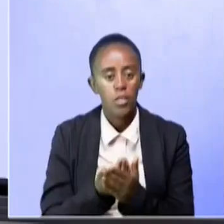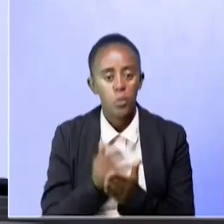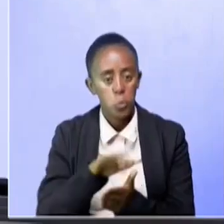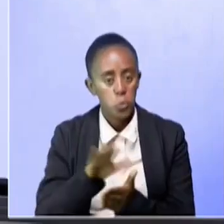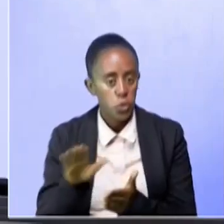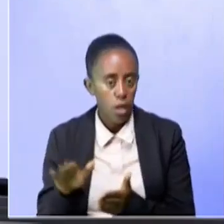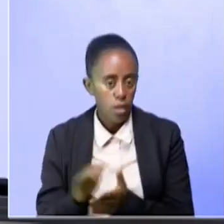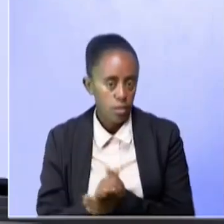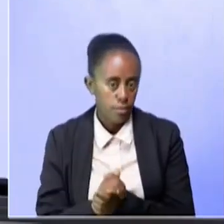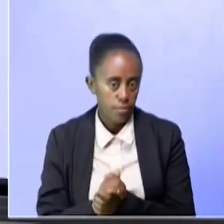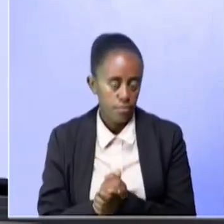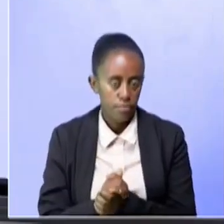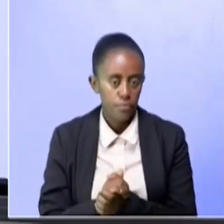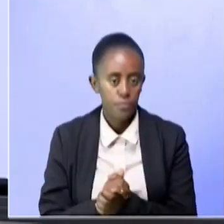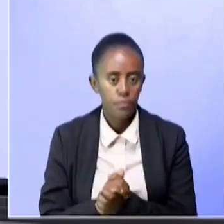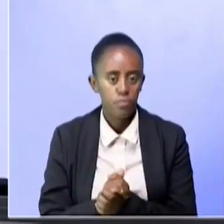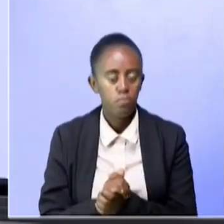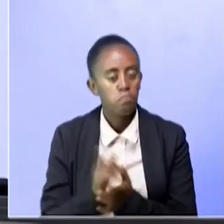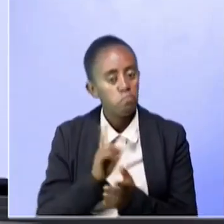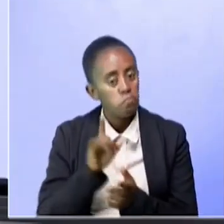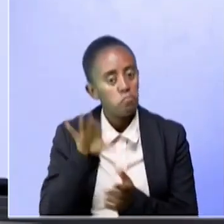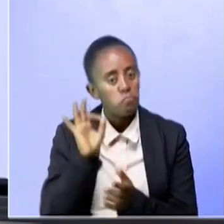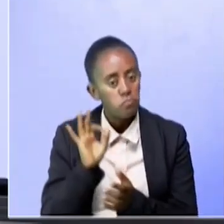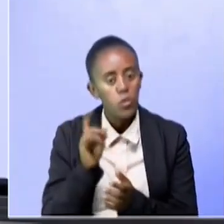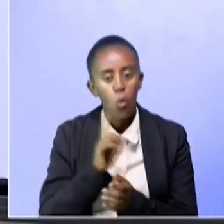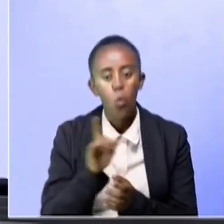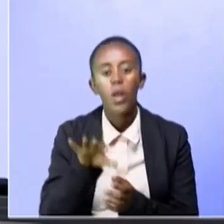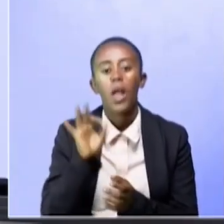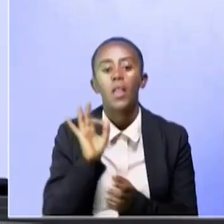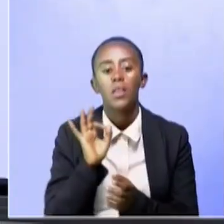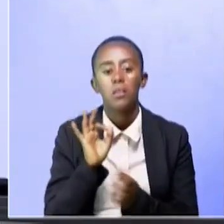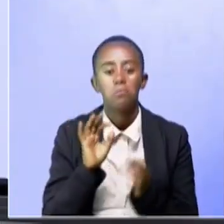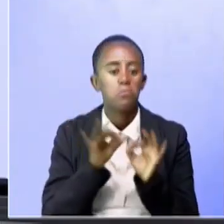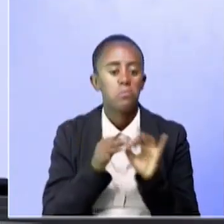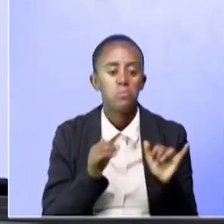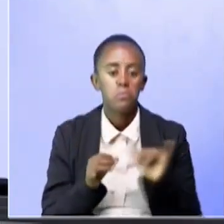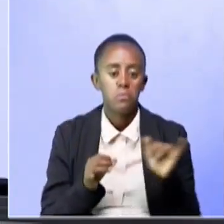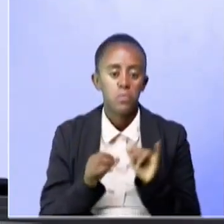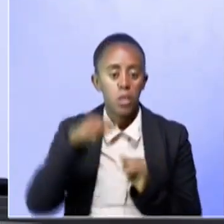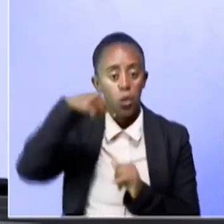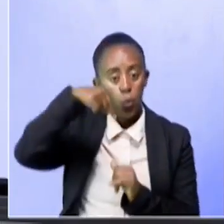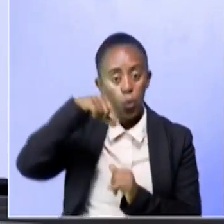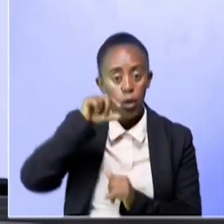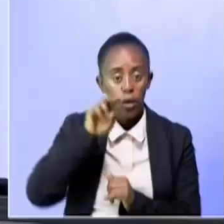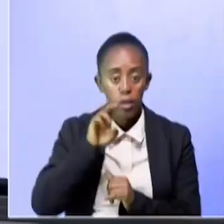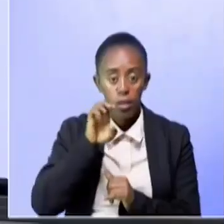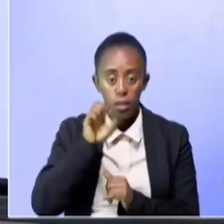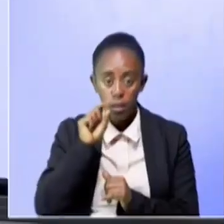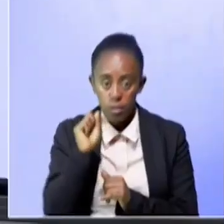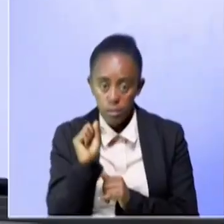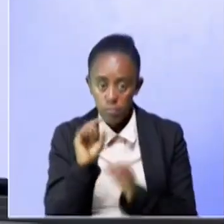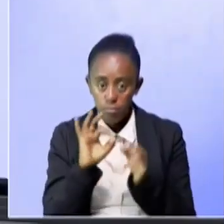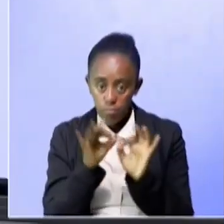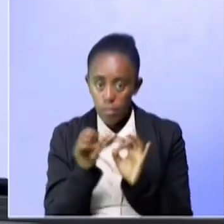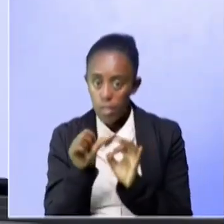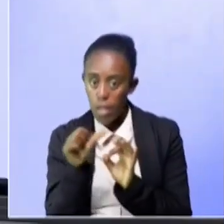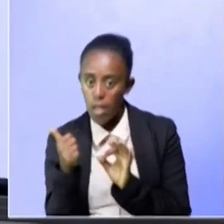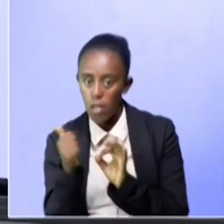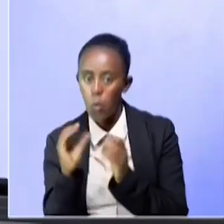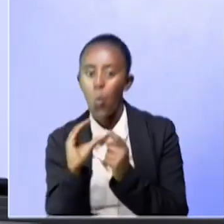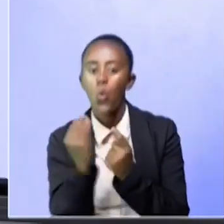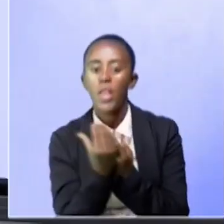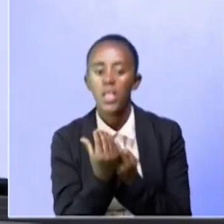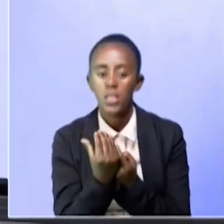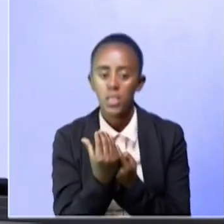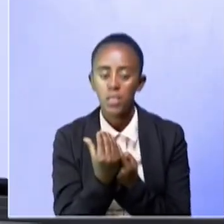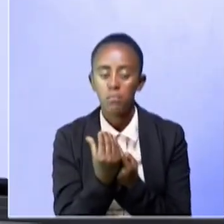That means still now finding or get something. That's quest. It's another context, I mean that. If you are